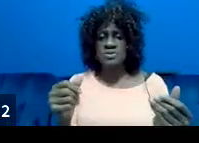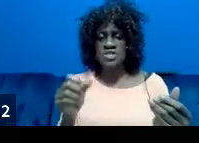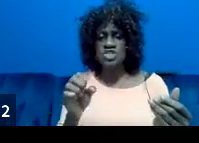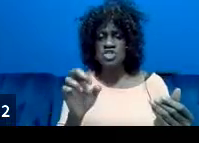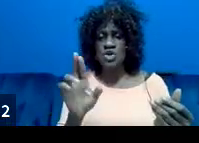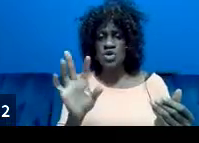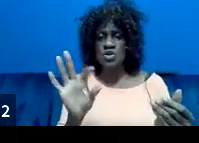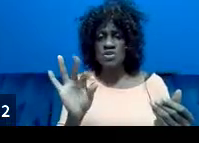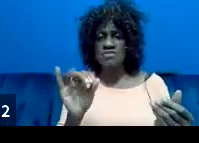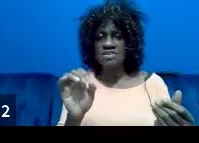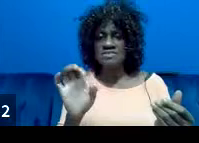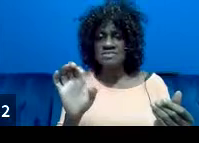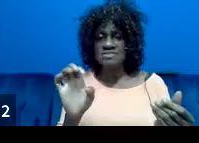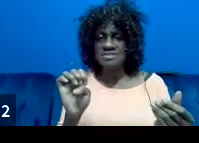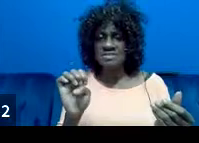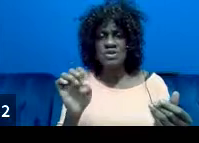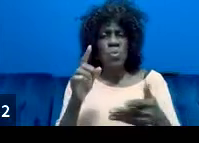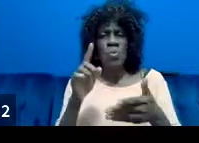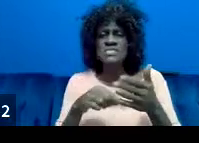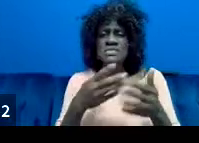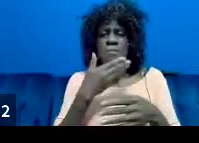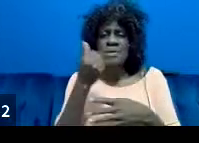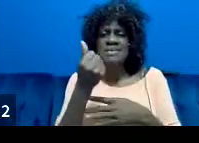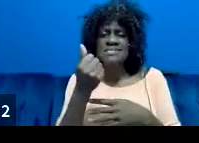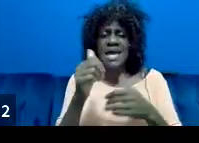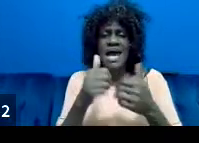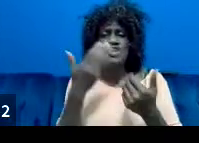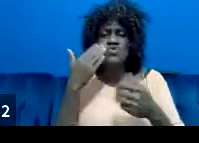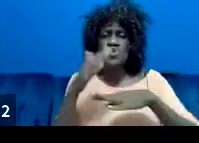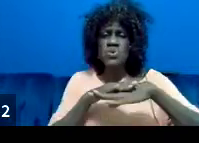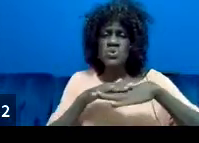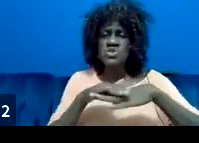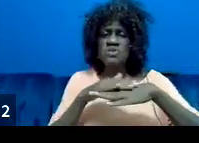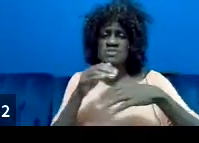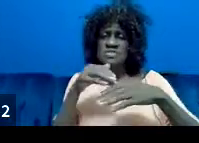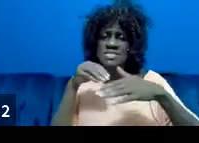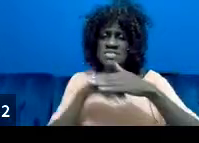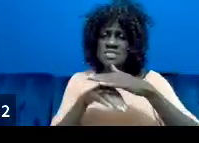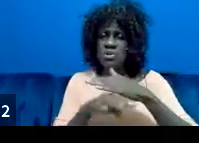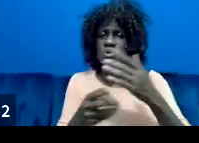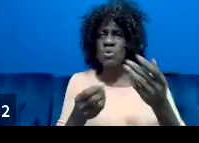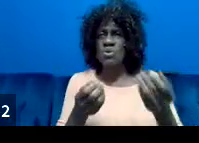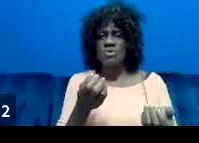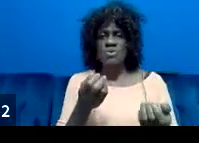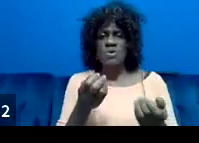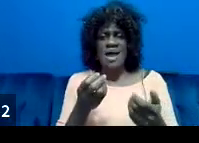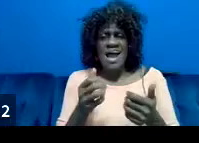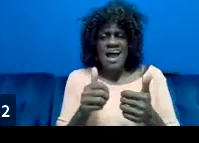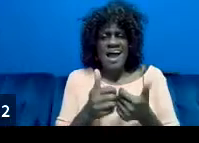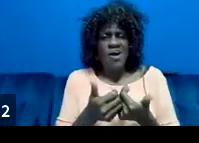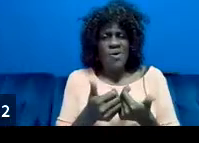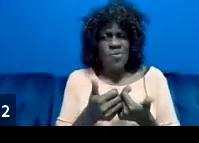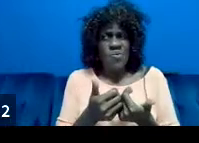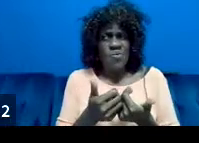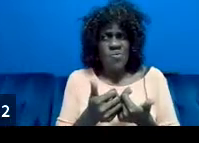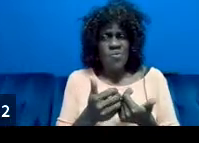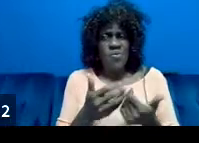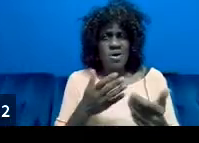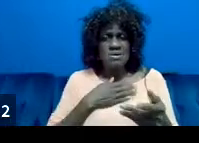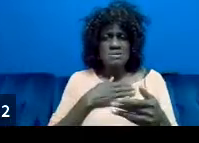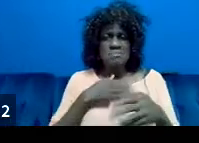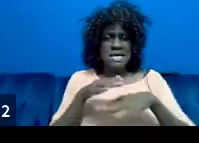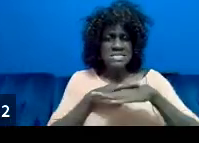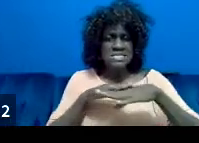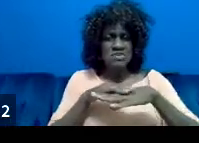the best surface? Or how do I know my surface is accessible? Or how is my surface supposed to